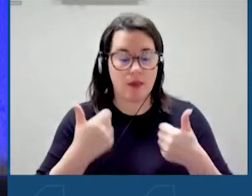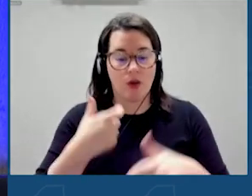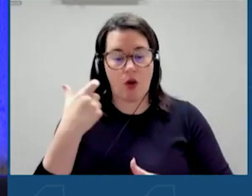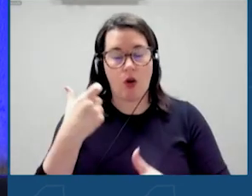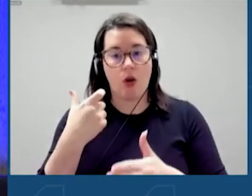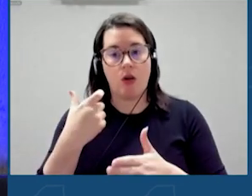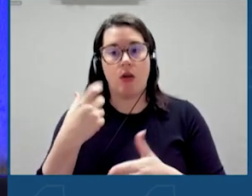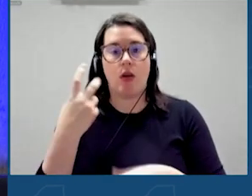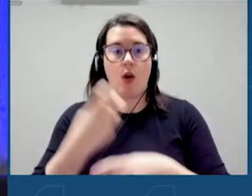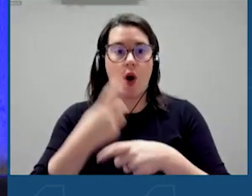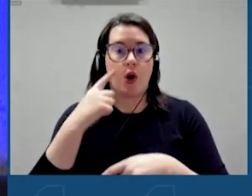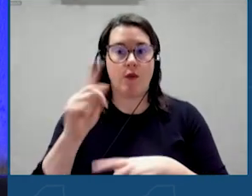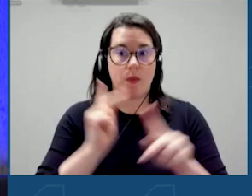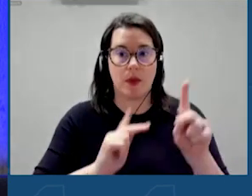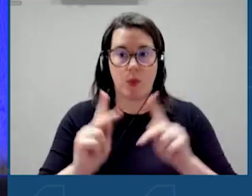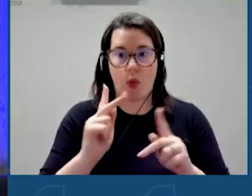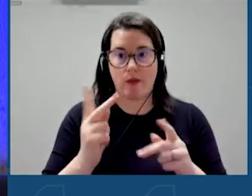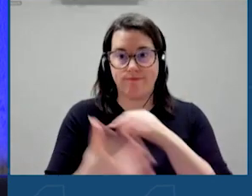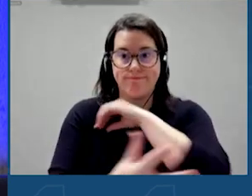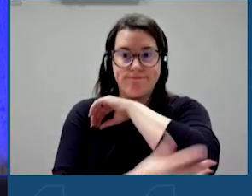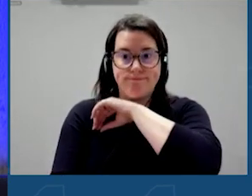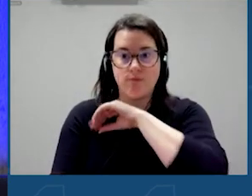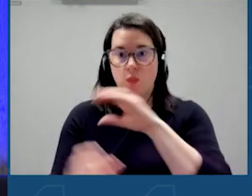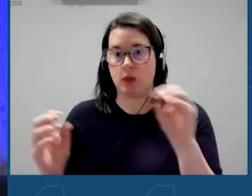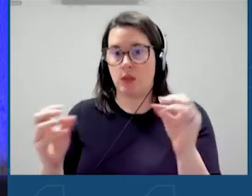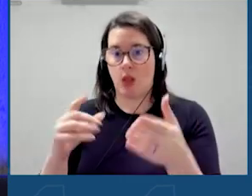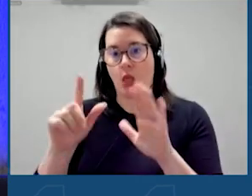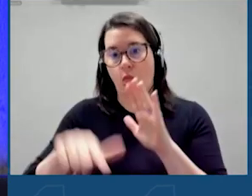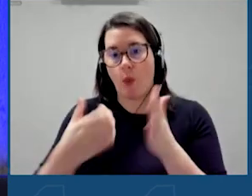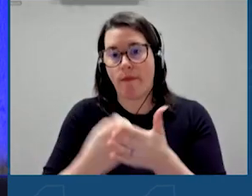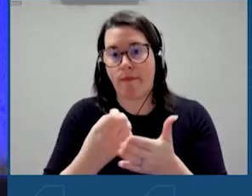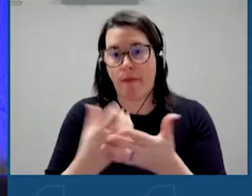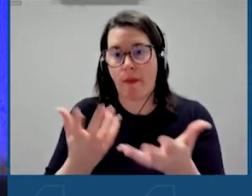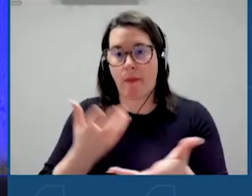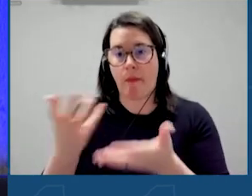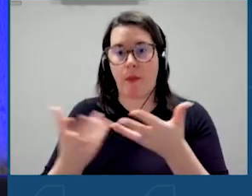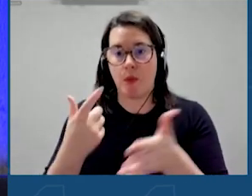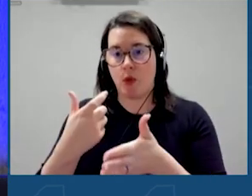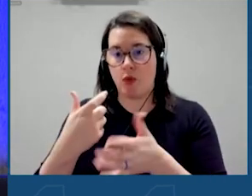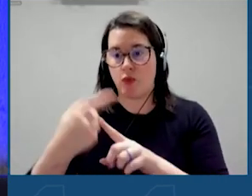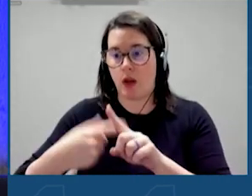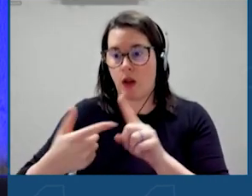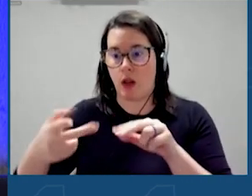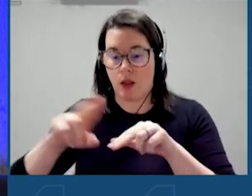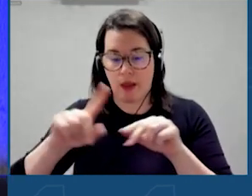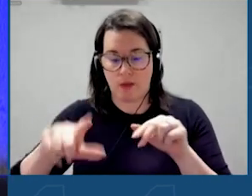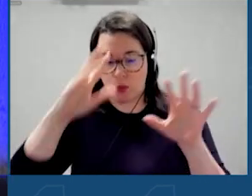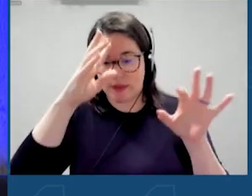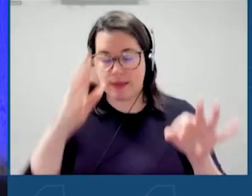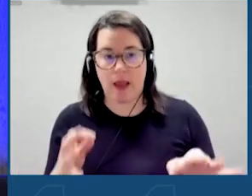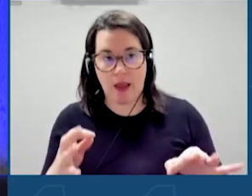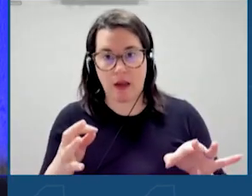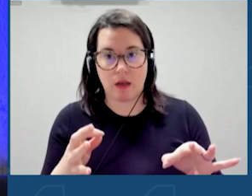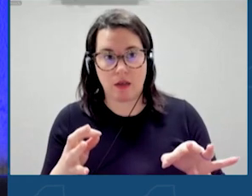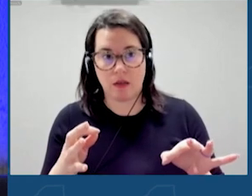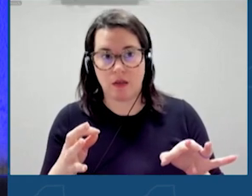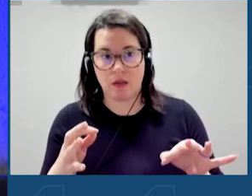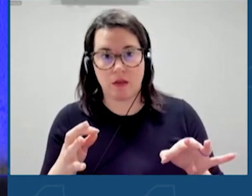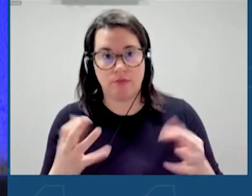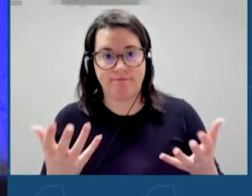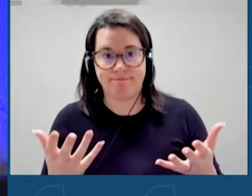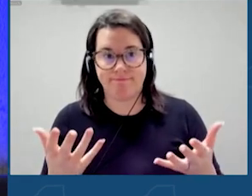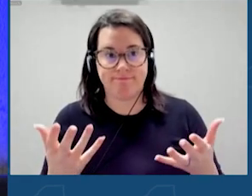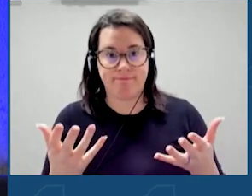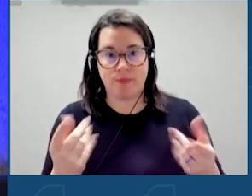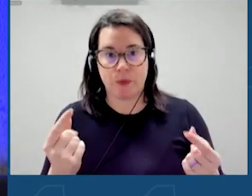have gone up exponentially, and people are having to make decisions that they otherwise wouldn't make. And truthfully, the lack